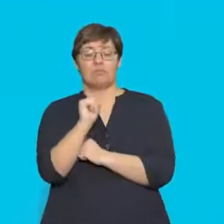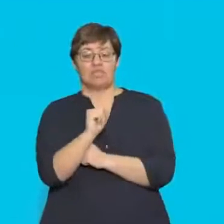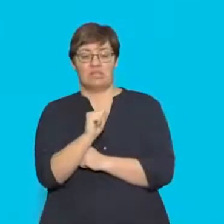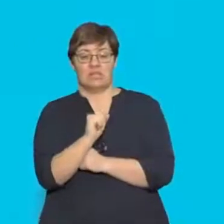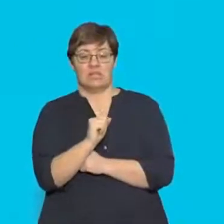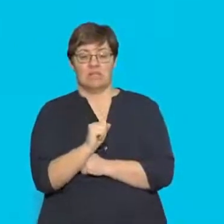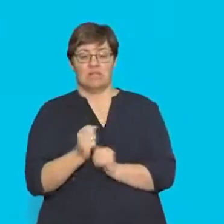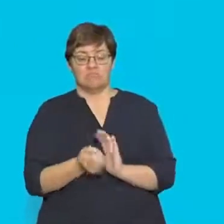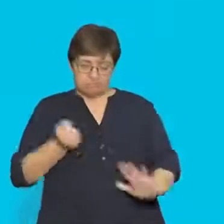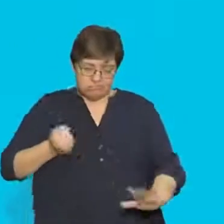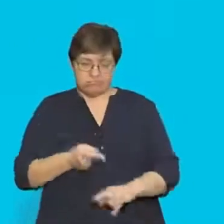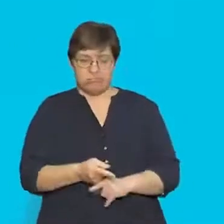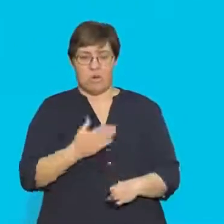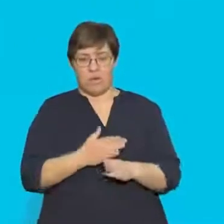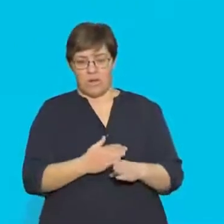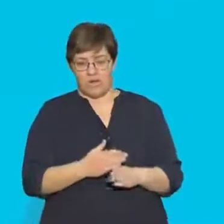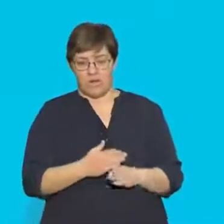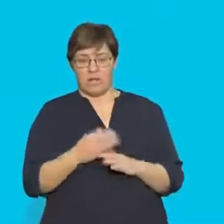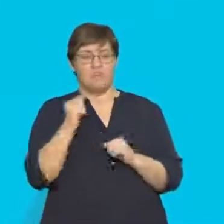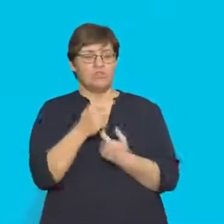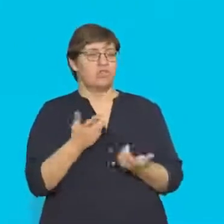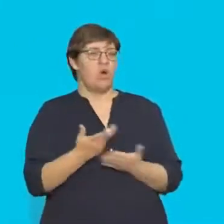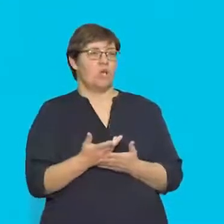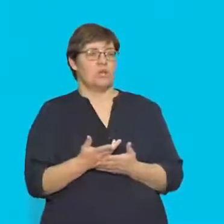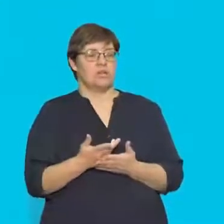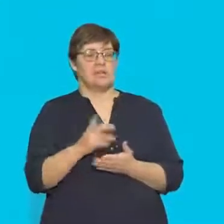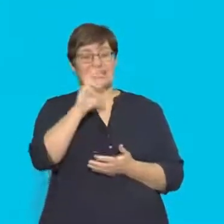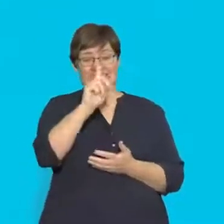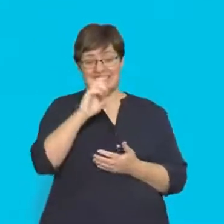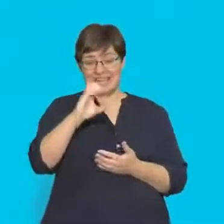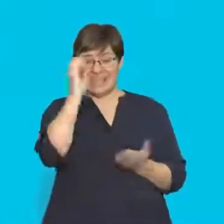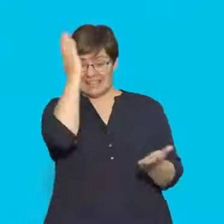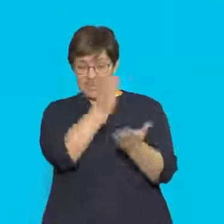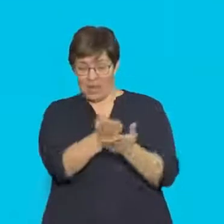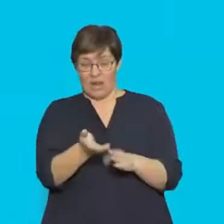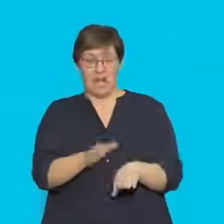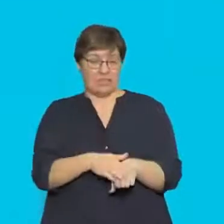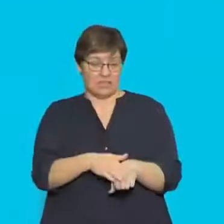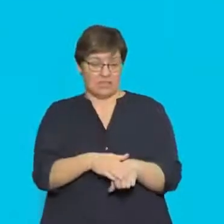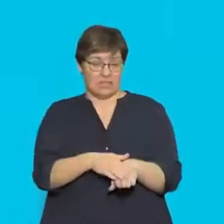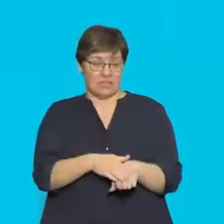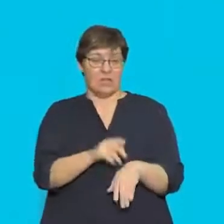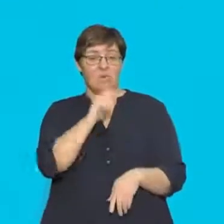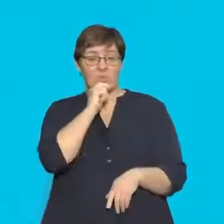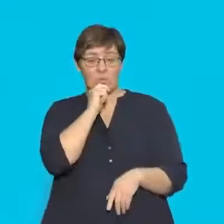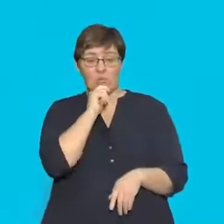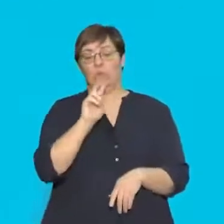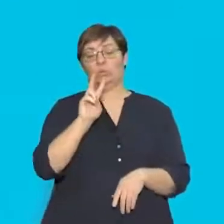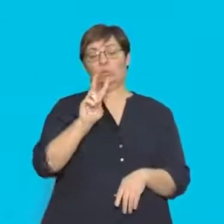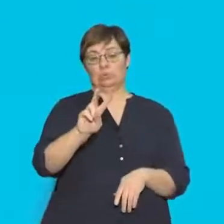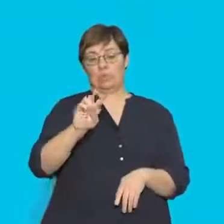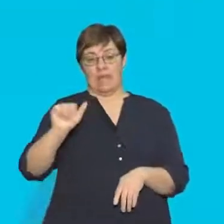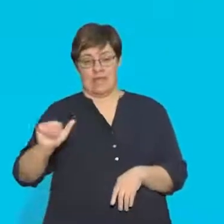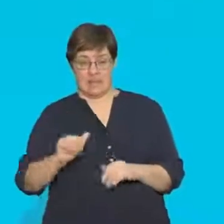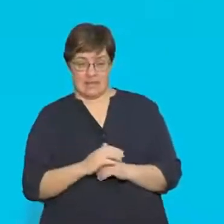and I know that it can run a machine on DC, direct current, and use up 2 amps. So